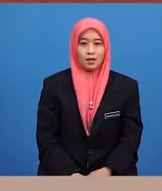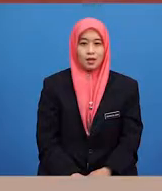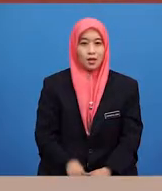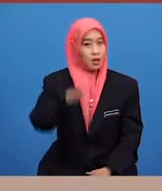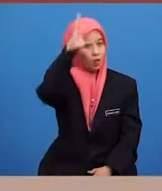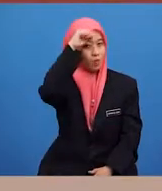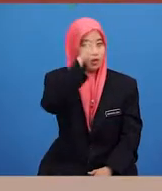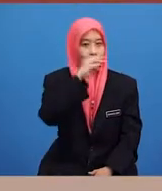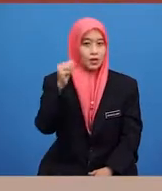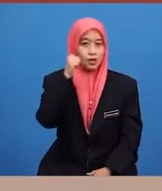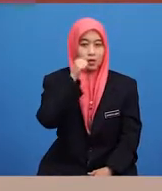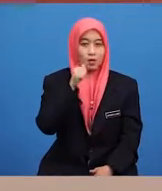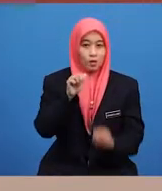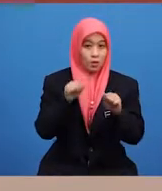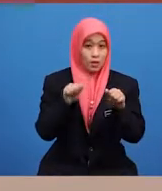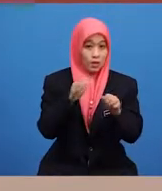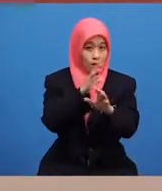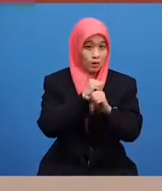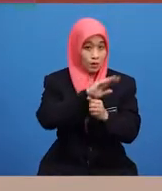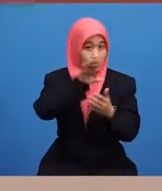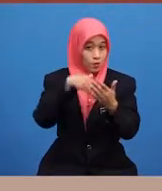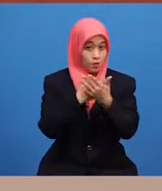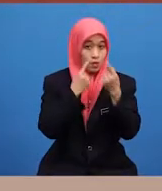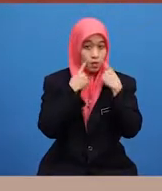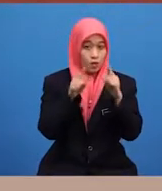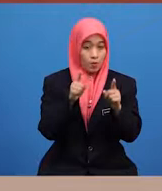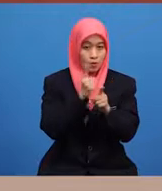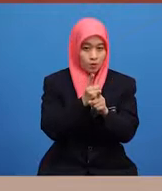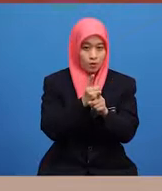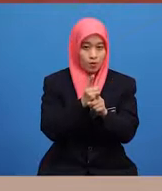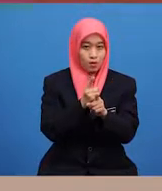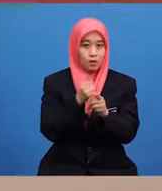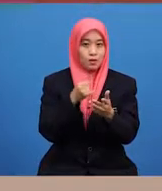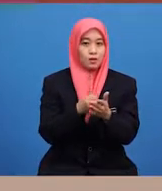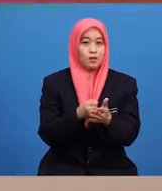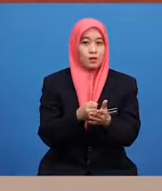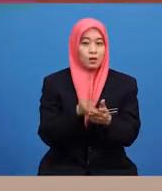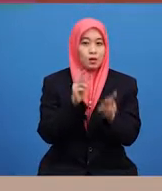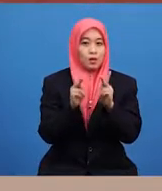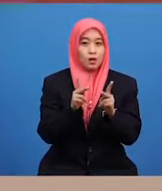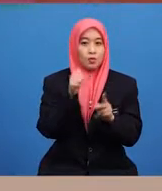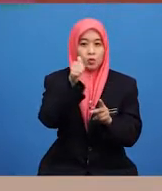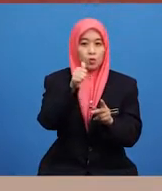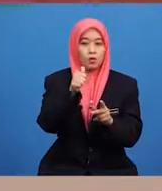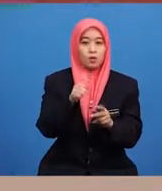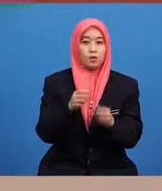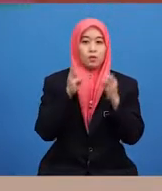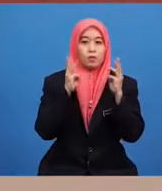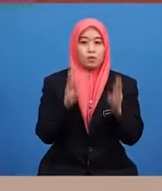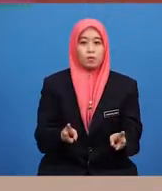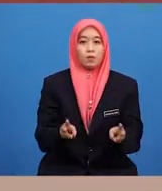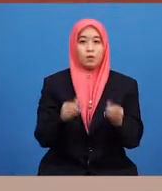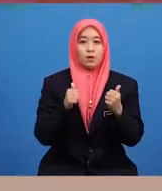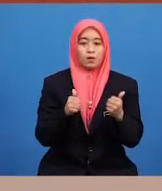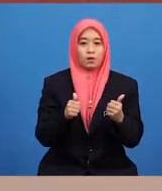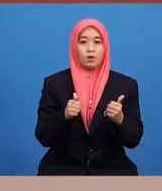Boys and girls, did you get all the answers correctly? If yes, well done! All of you did a great job